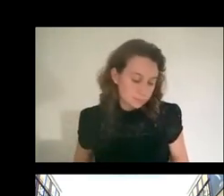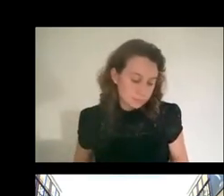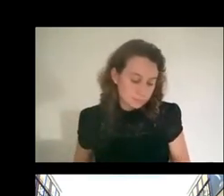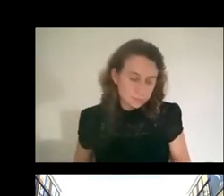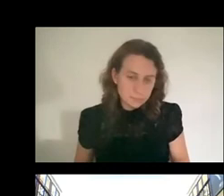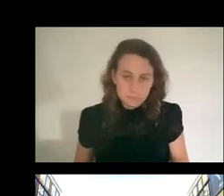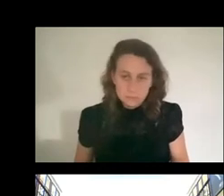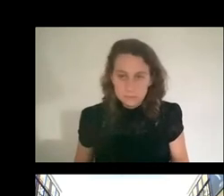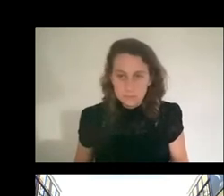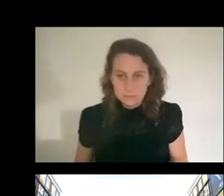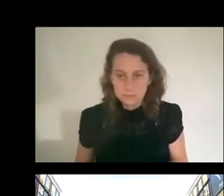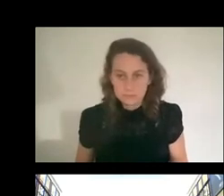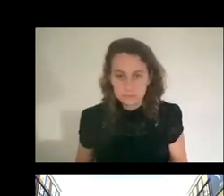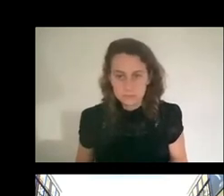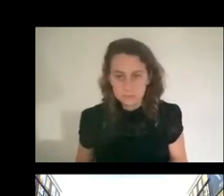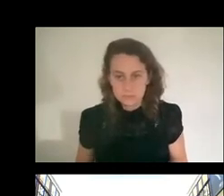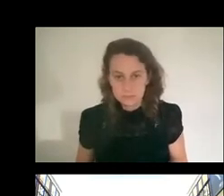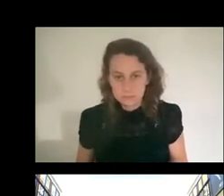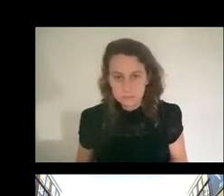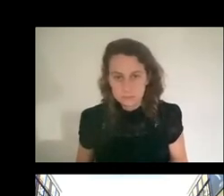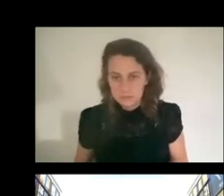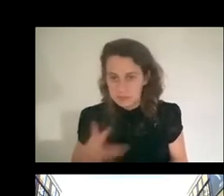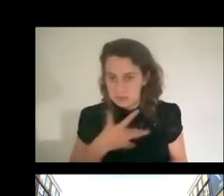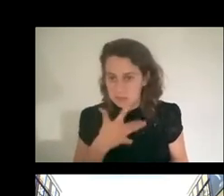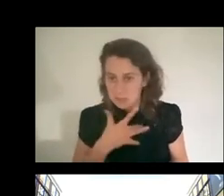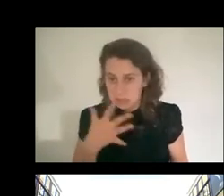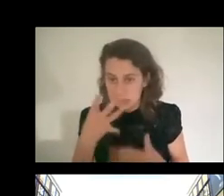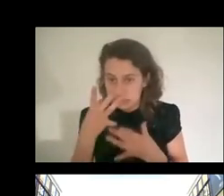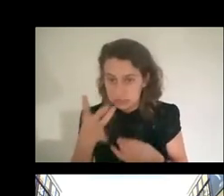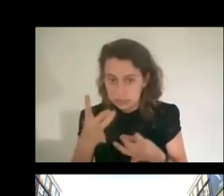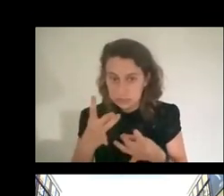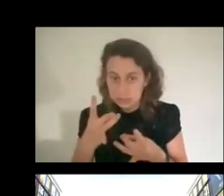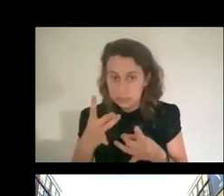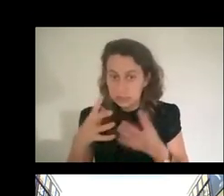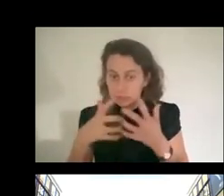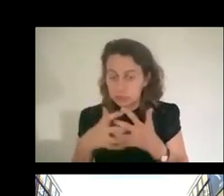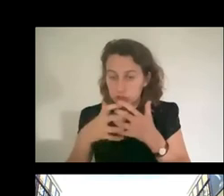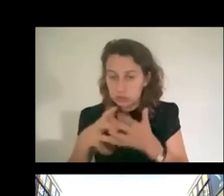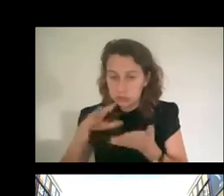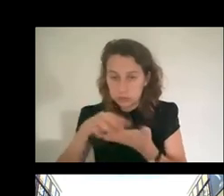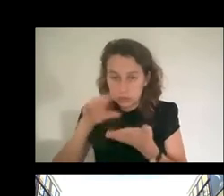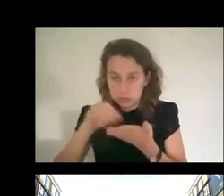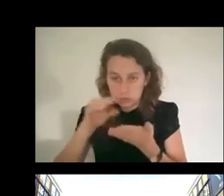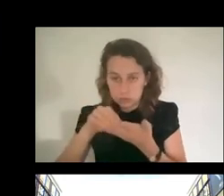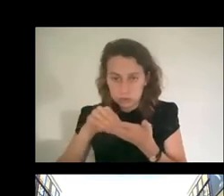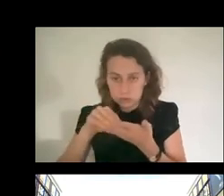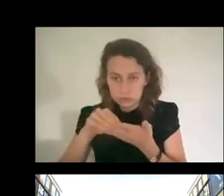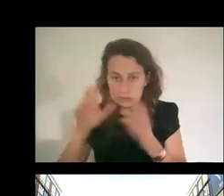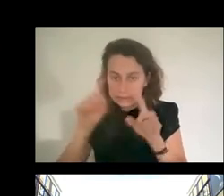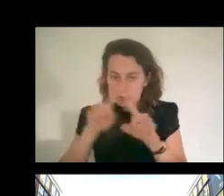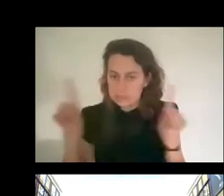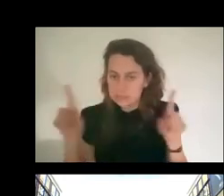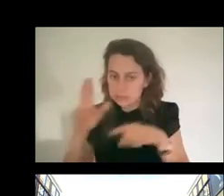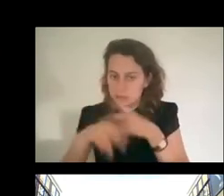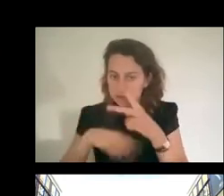We also felt that it was sort of interesting because machine learning is kind of almost a different kind